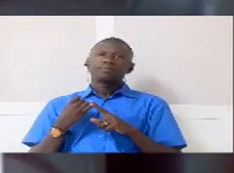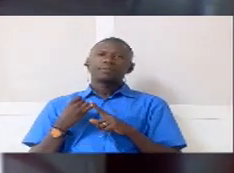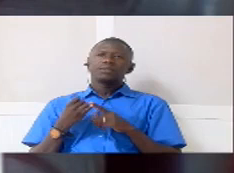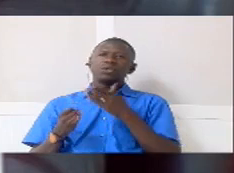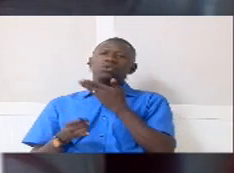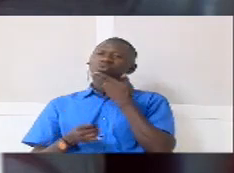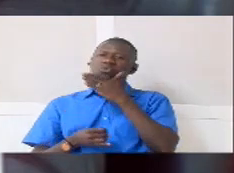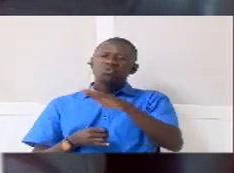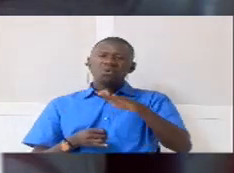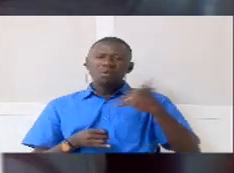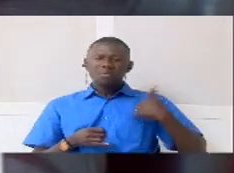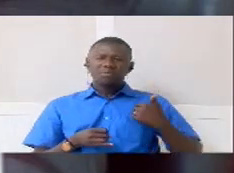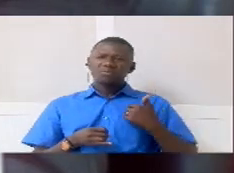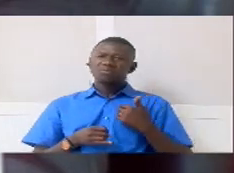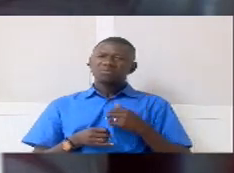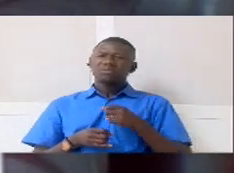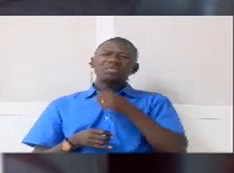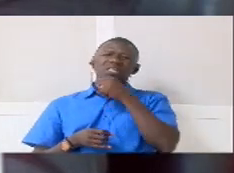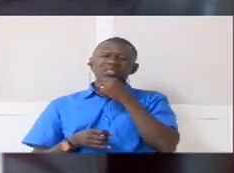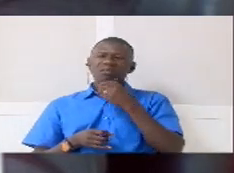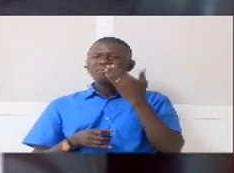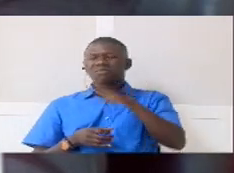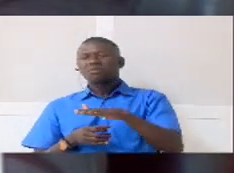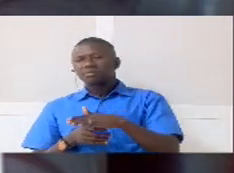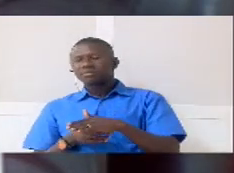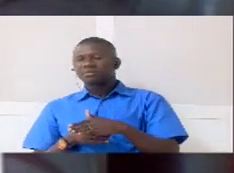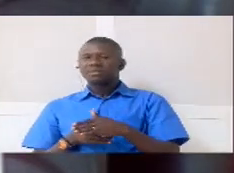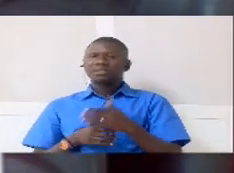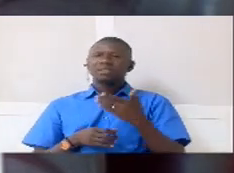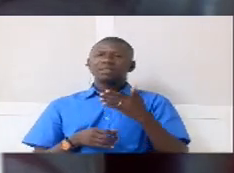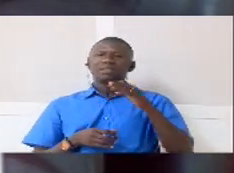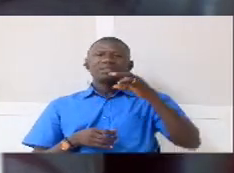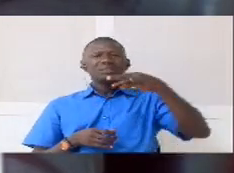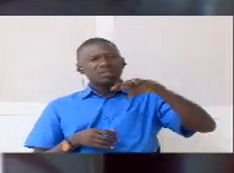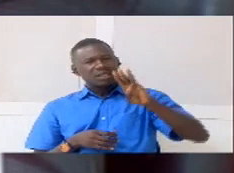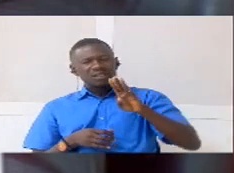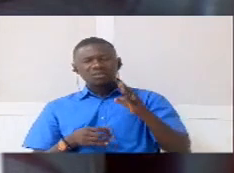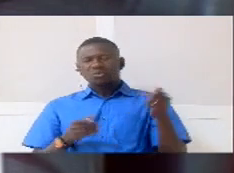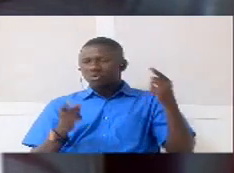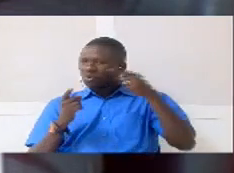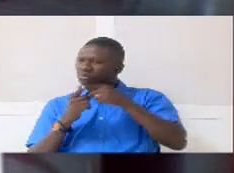young people, the ages from 13 up to 18.